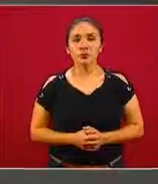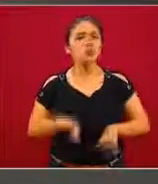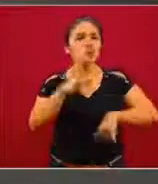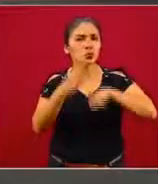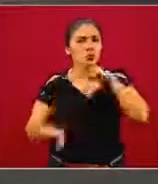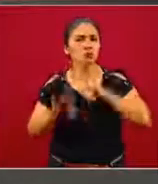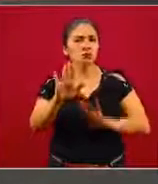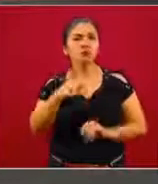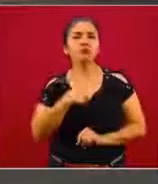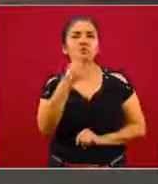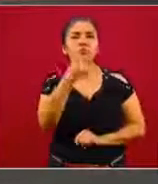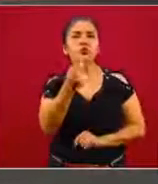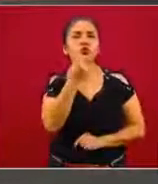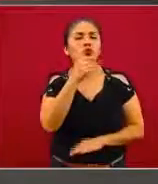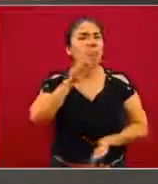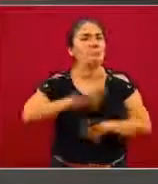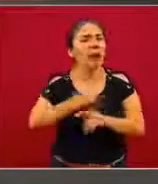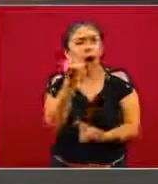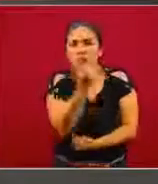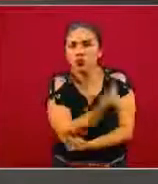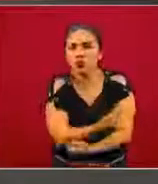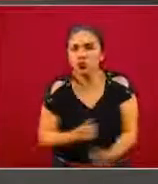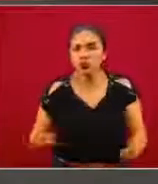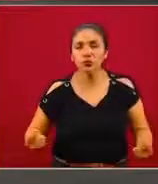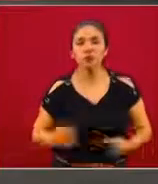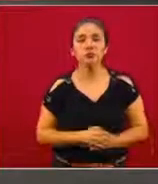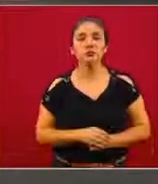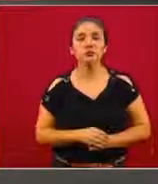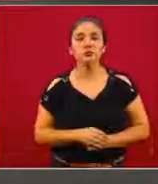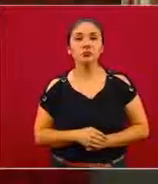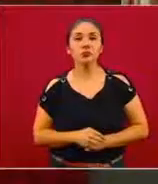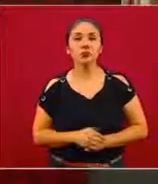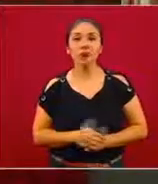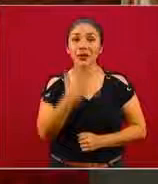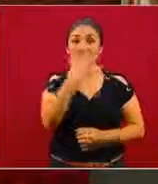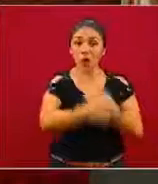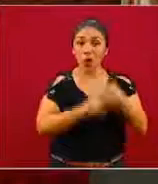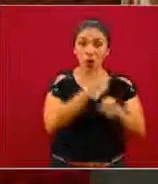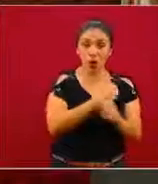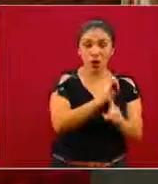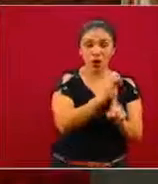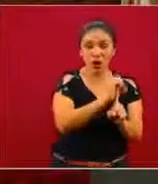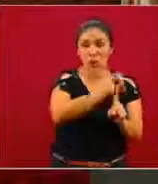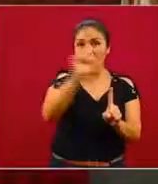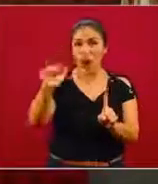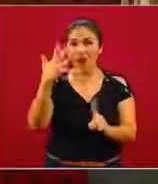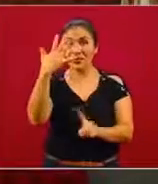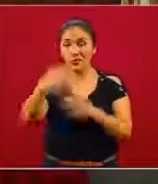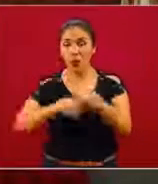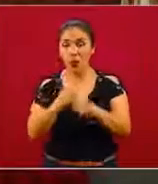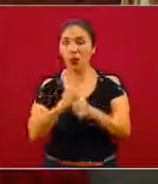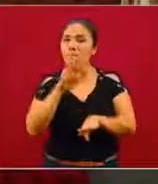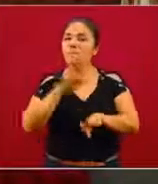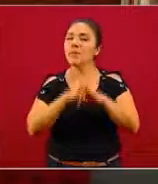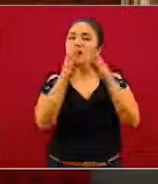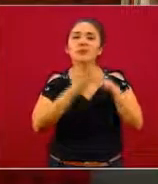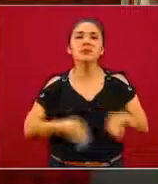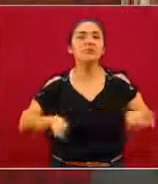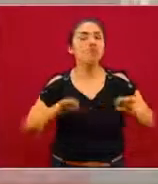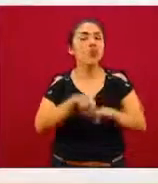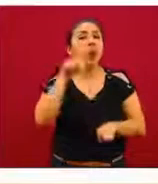To conclude, I wanted to talk about the youngest children. In the first 5 years of life